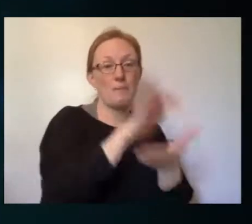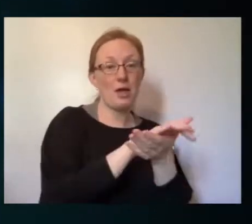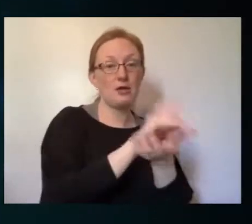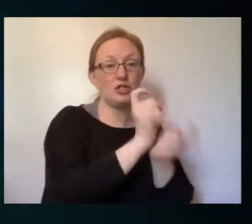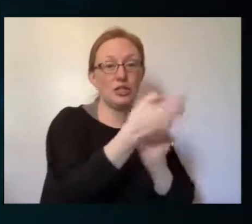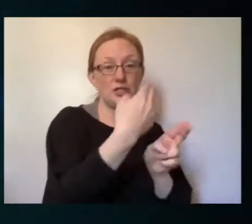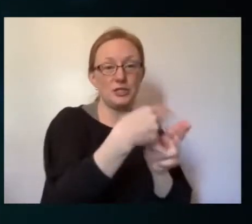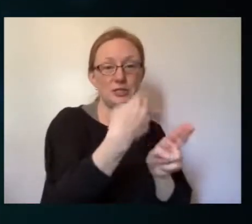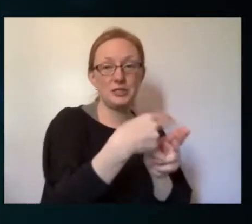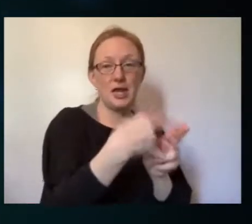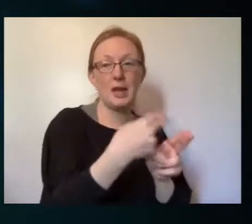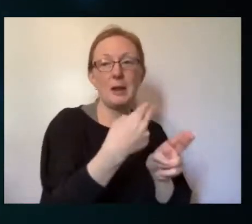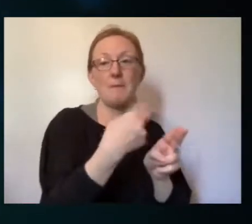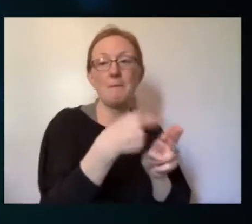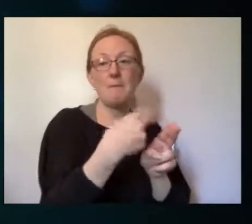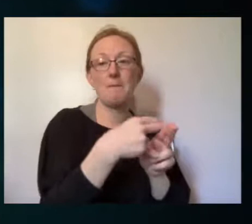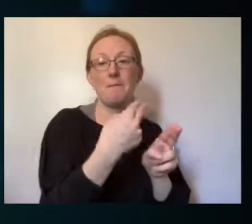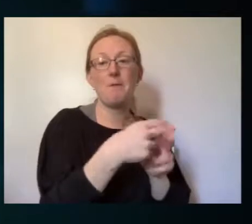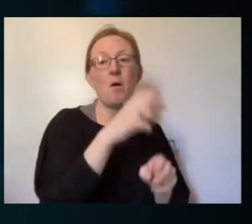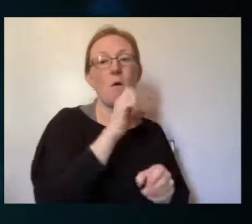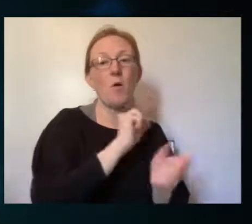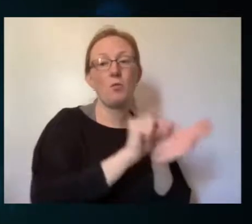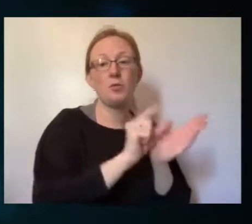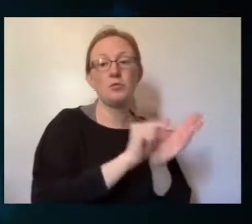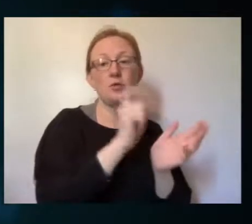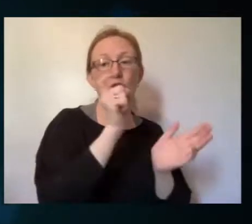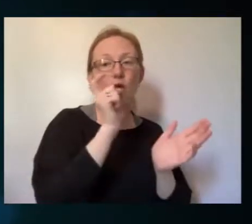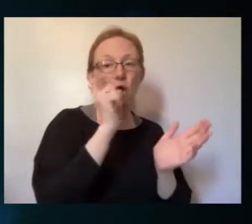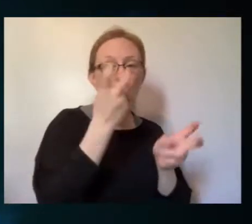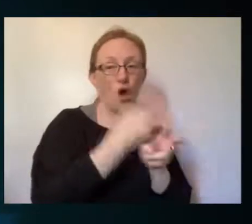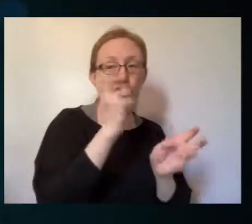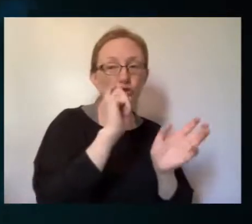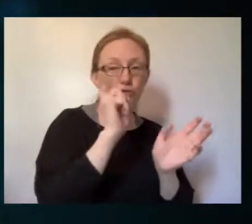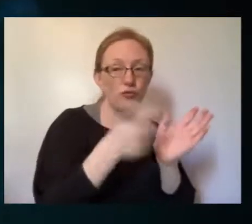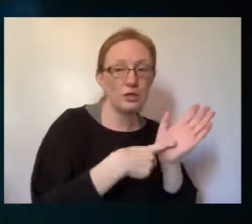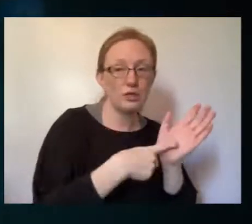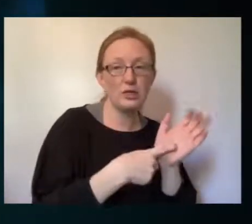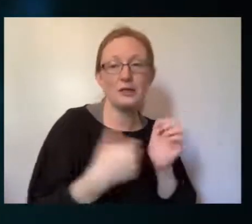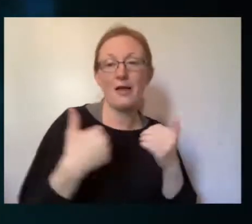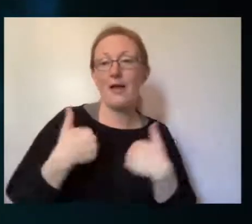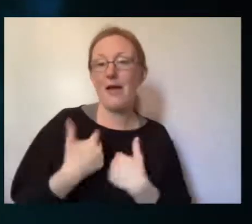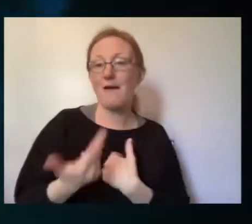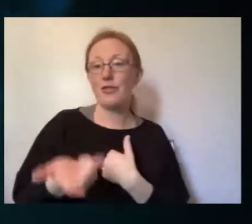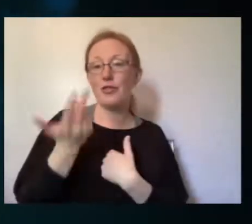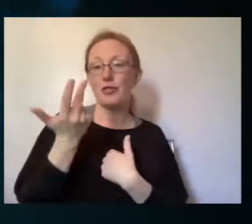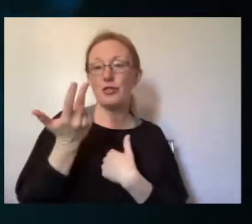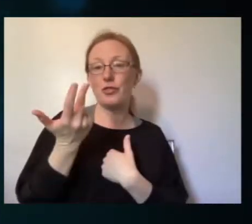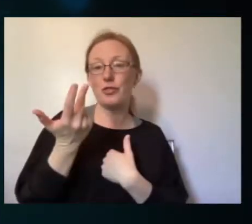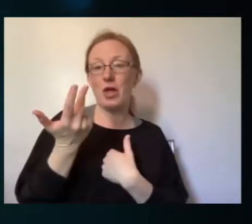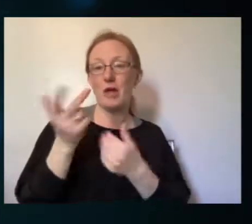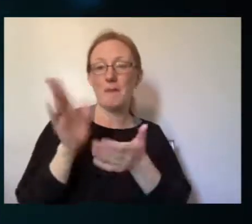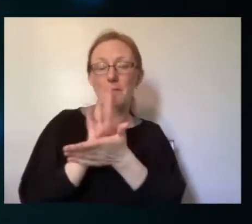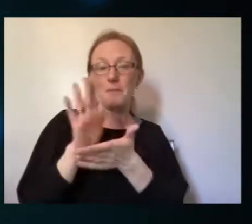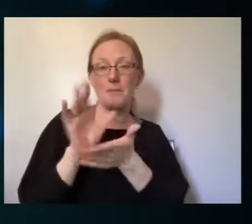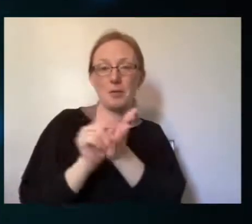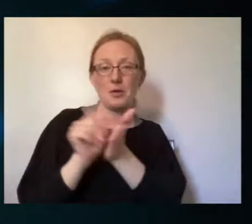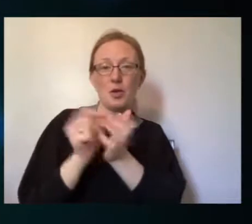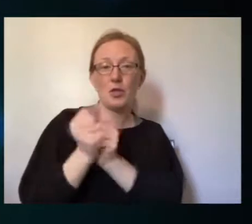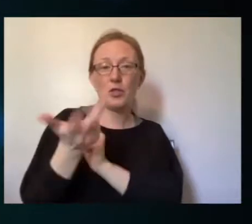hard to track and get recognized. Tess and Stacey, I have publications with three different names for this reason.